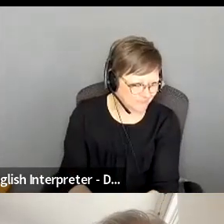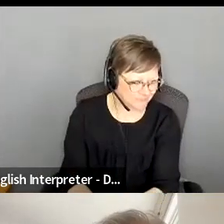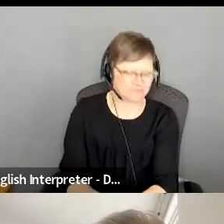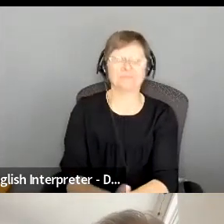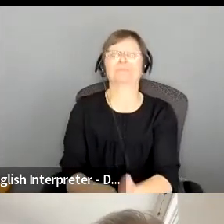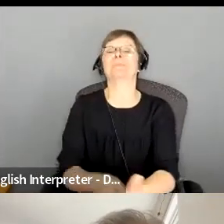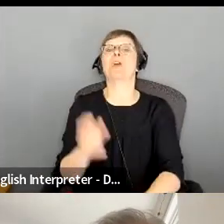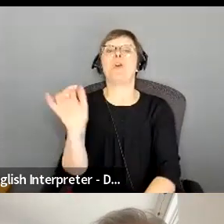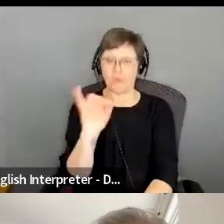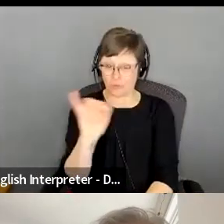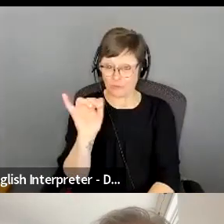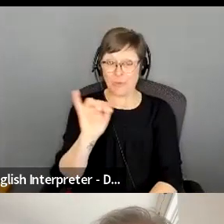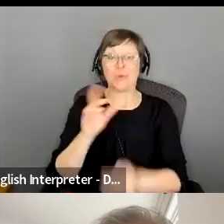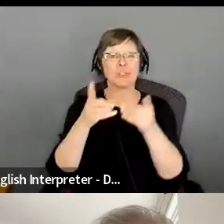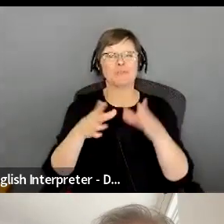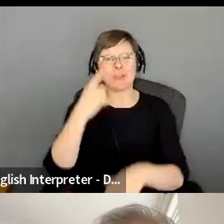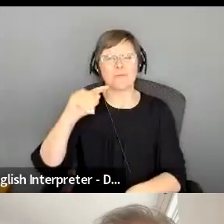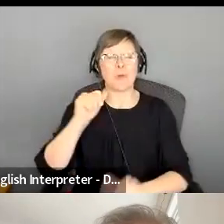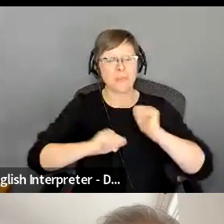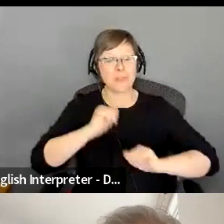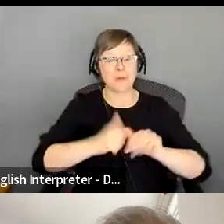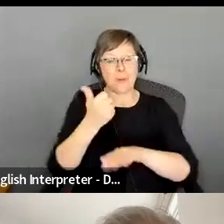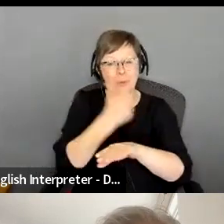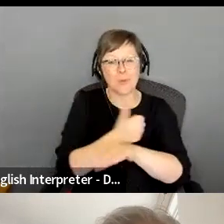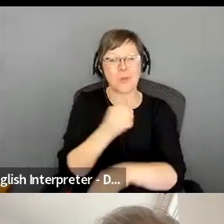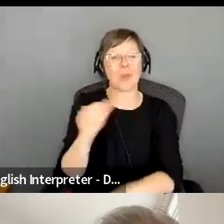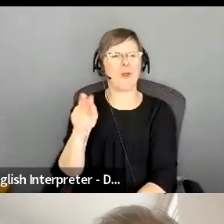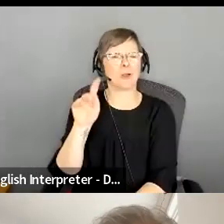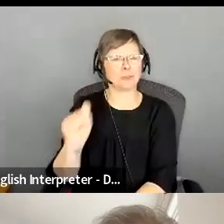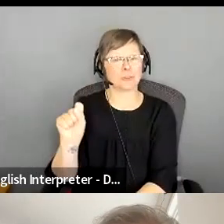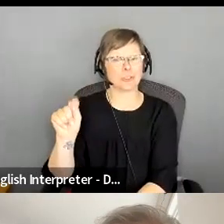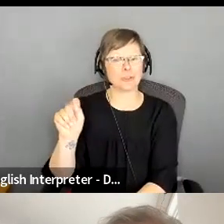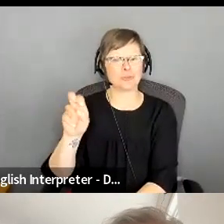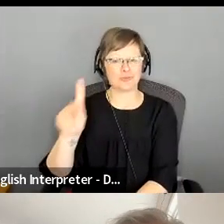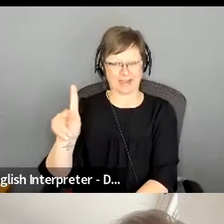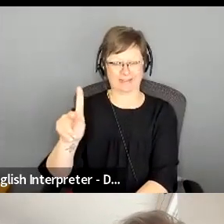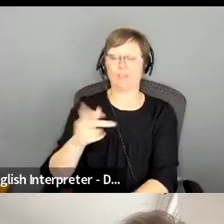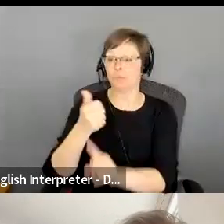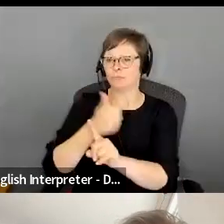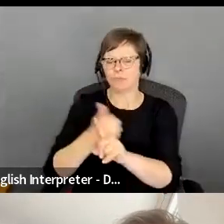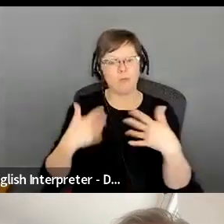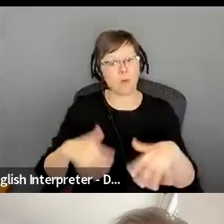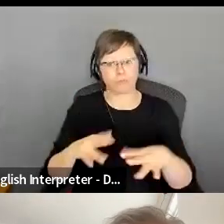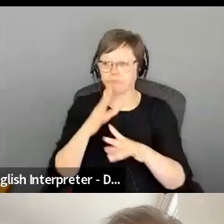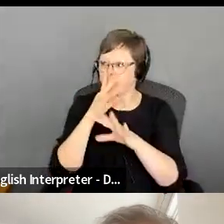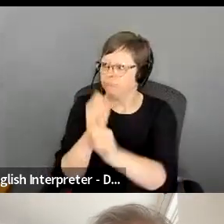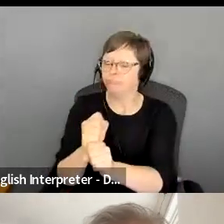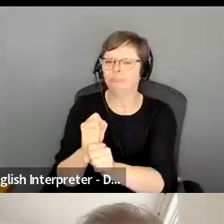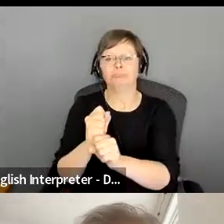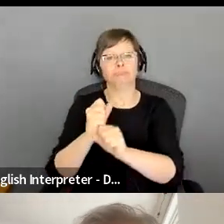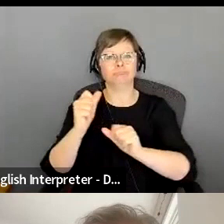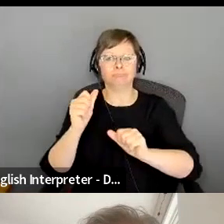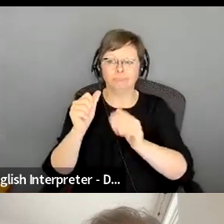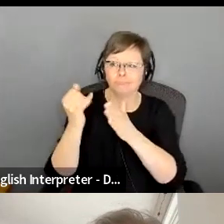And the director of Theatre Alberta's Arts Trek. She's a passionate arts equity advocate,